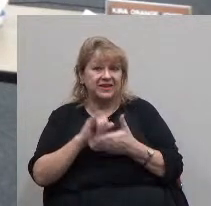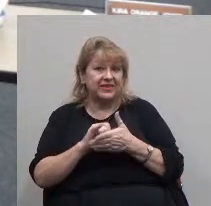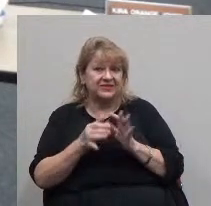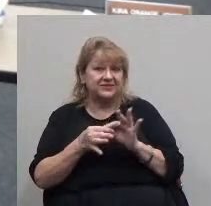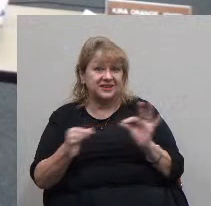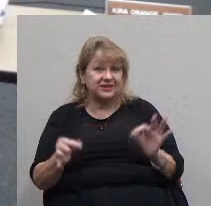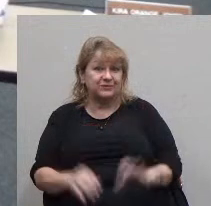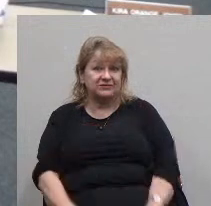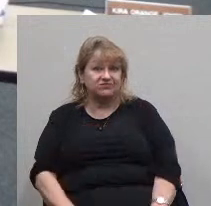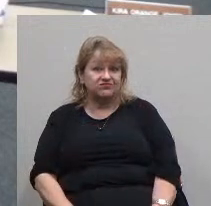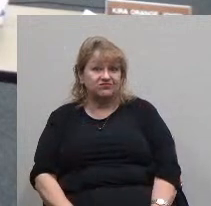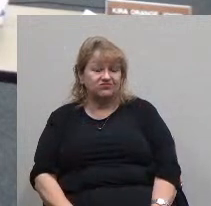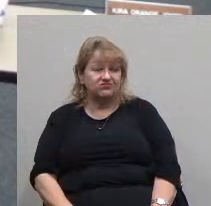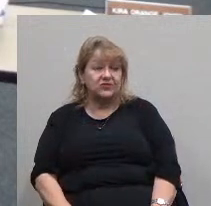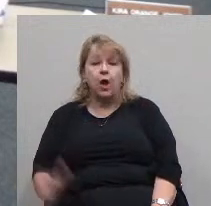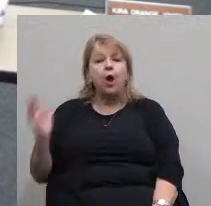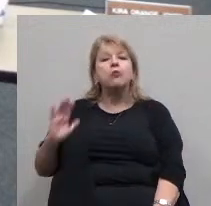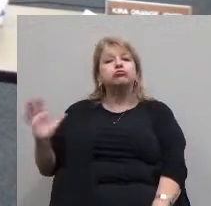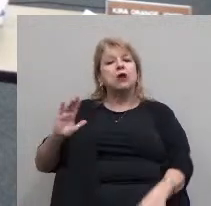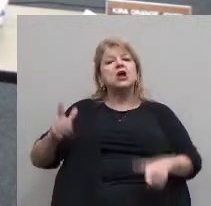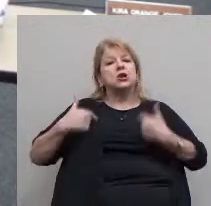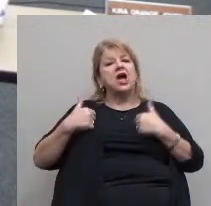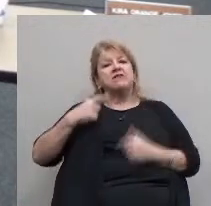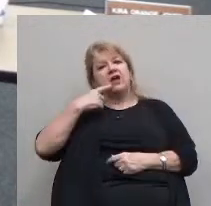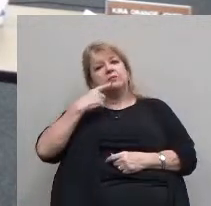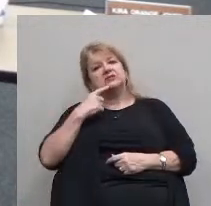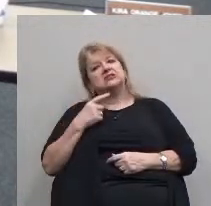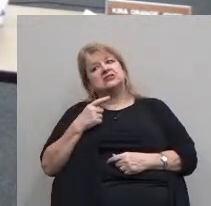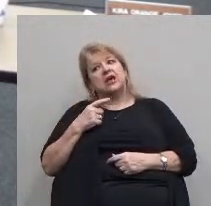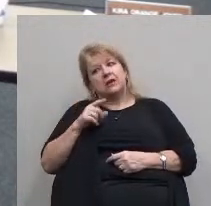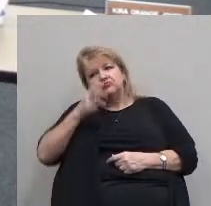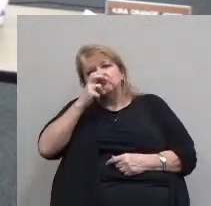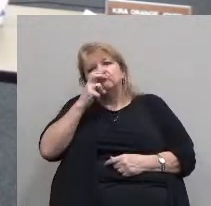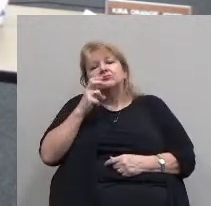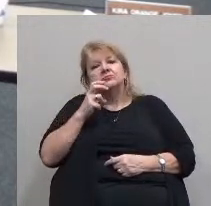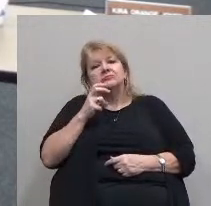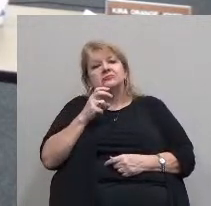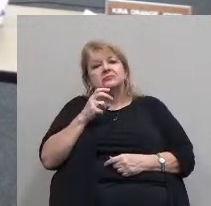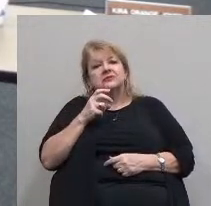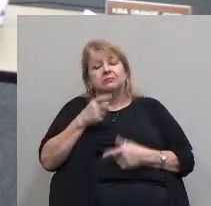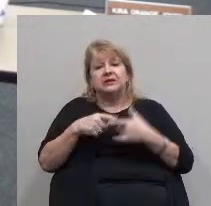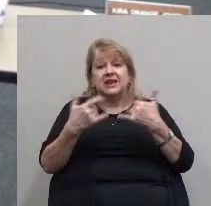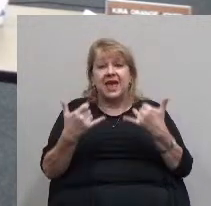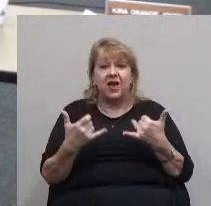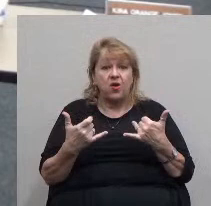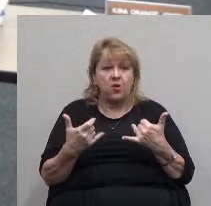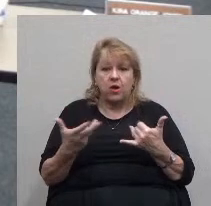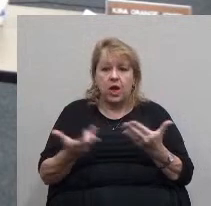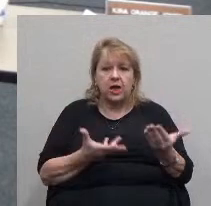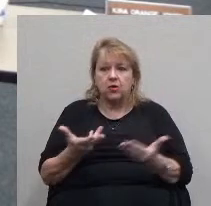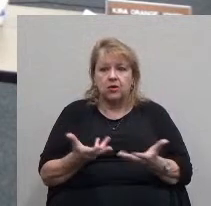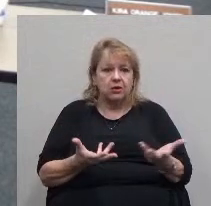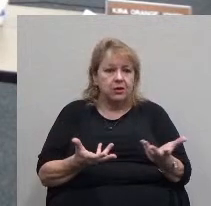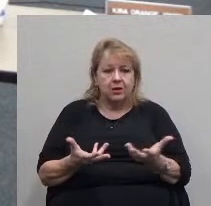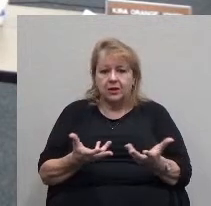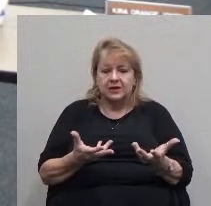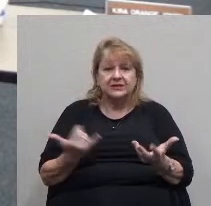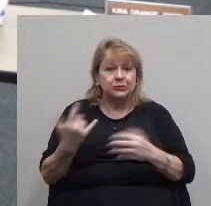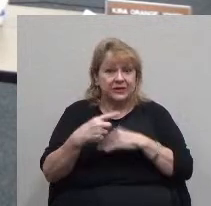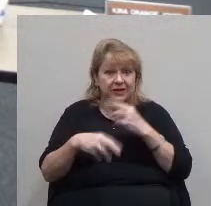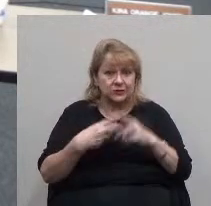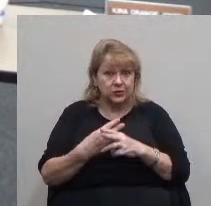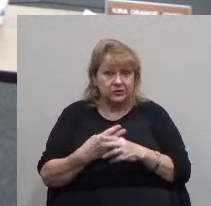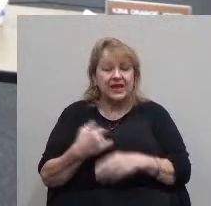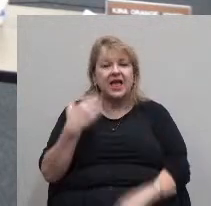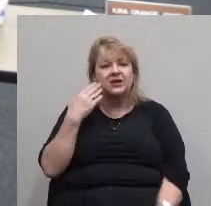but in prior life, yes, I would. I understand. And I know there's no easy thing, and I realize this is just